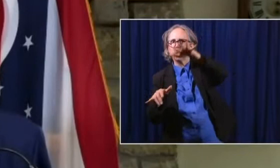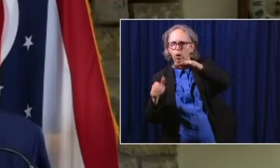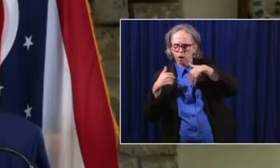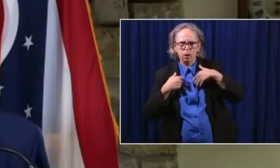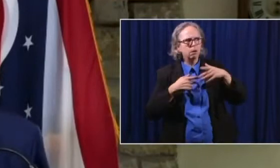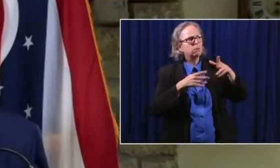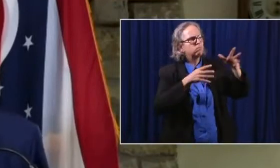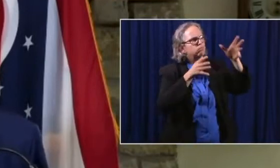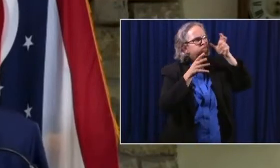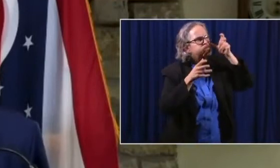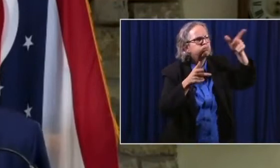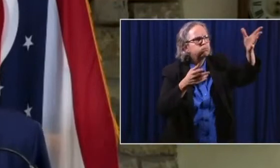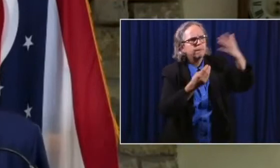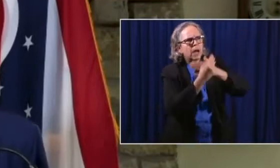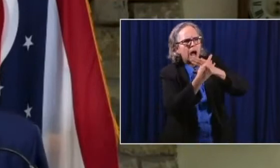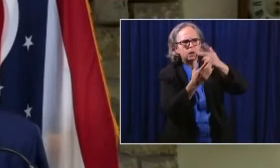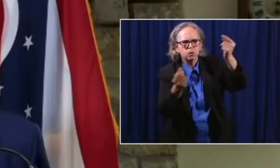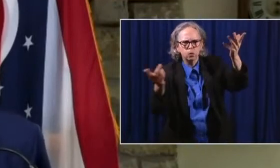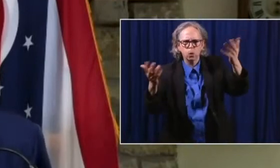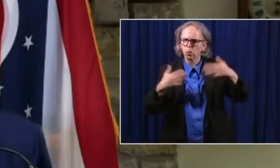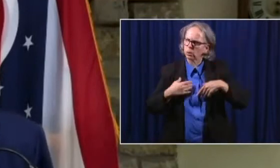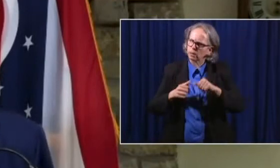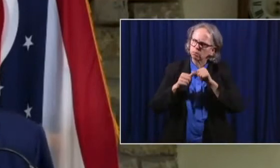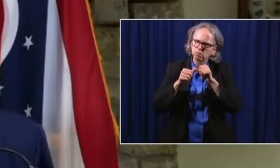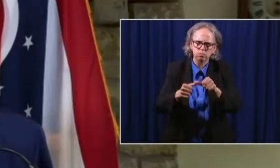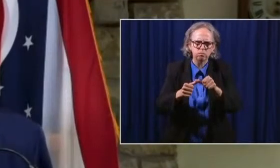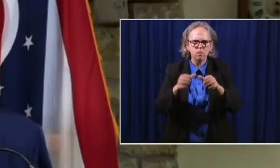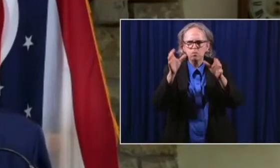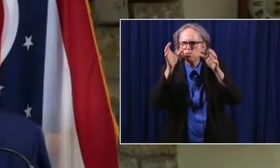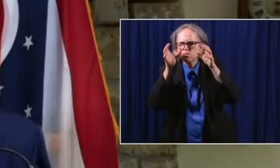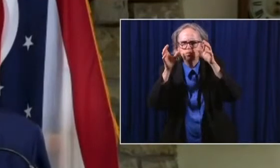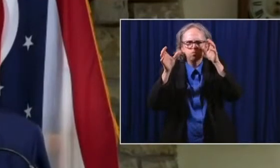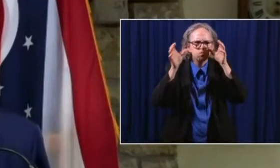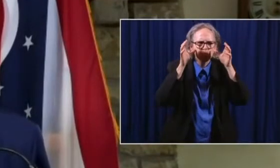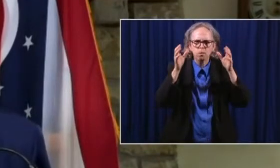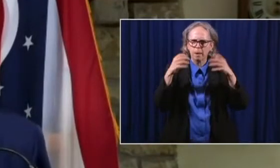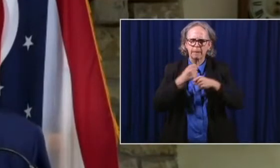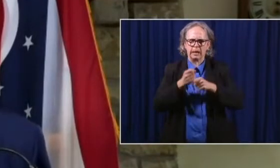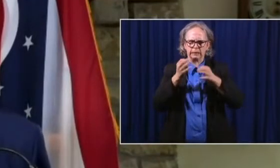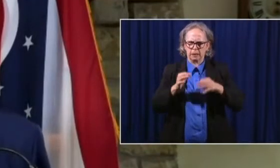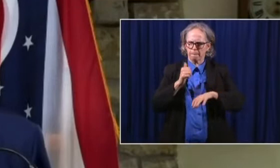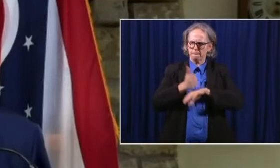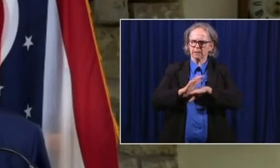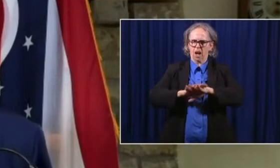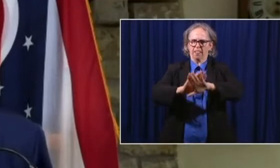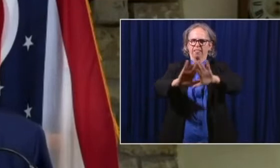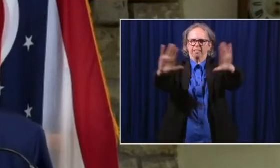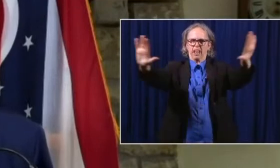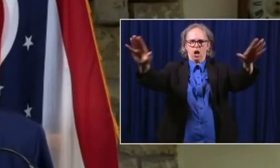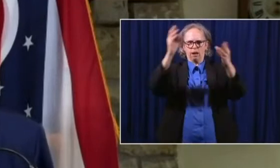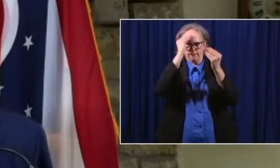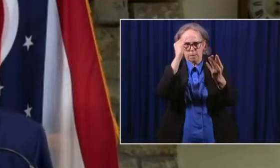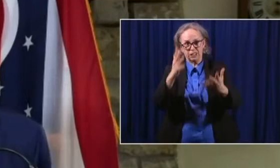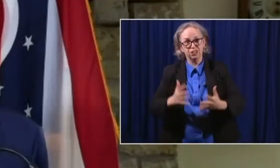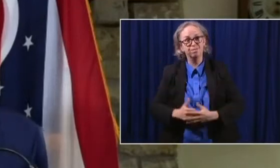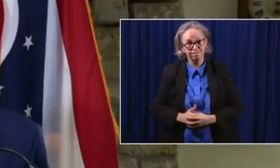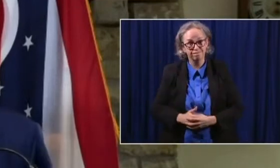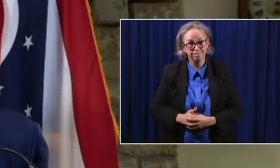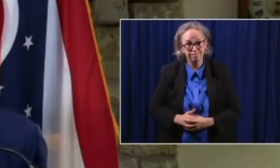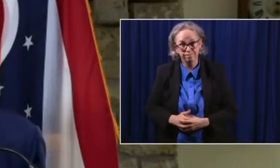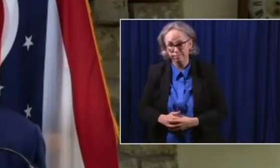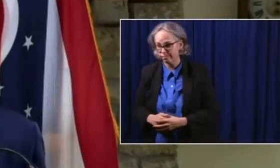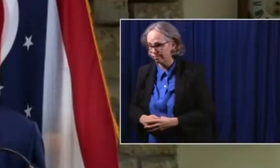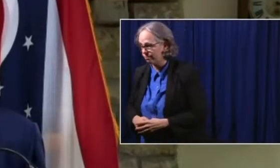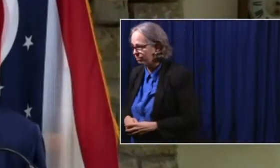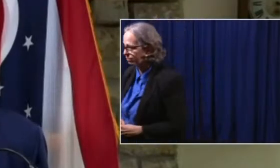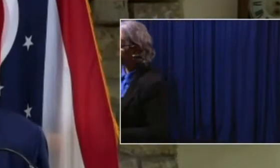community. And we're going to continue to do that and make decisions based upon that. Thank you. Next question is from